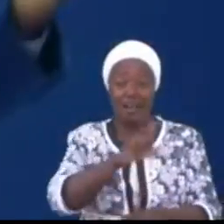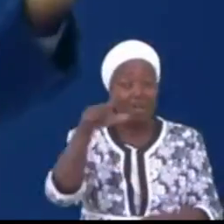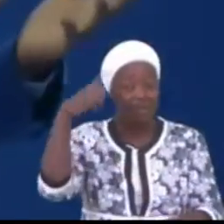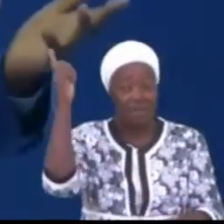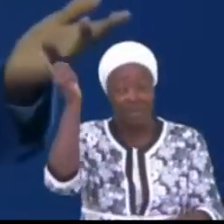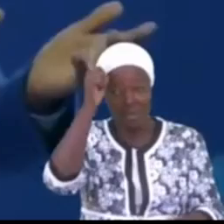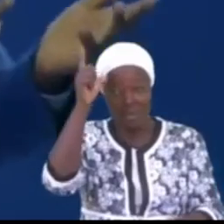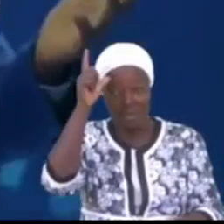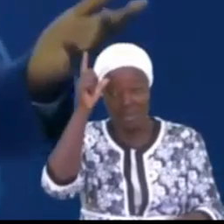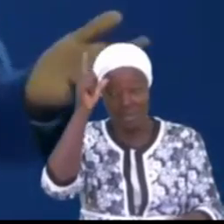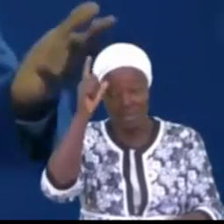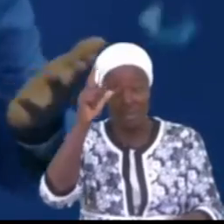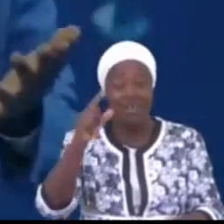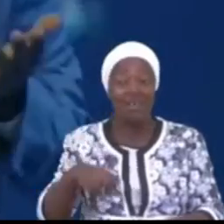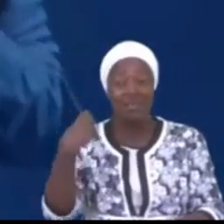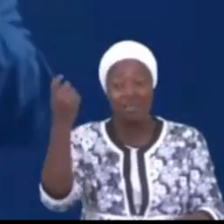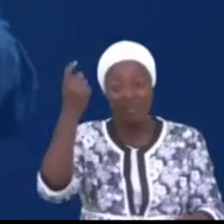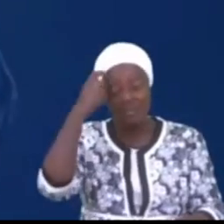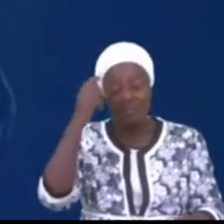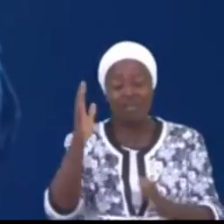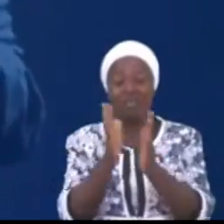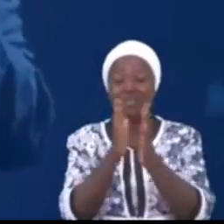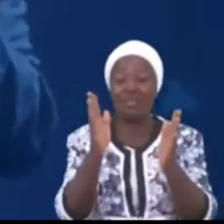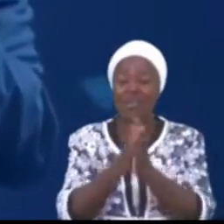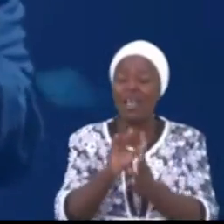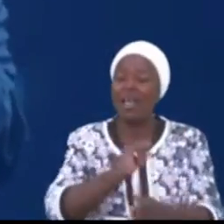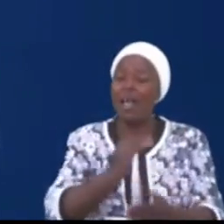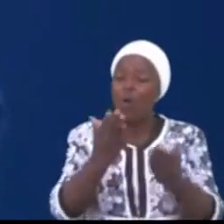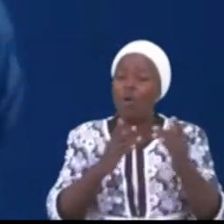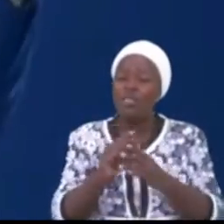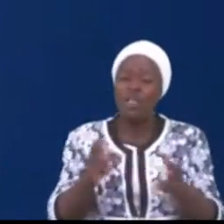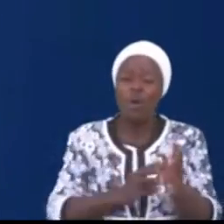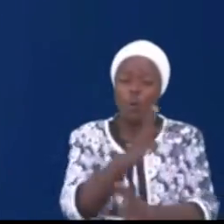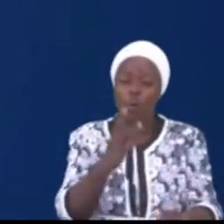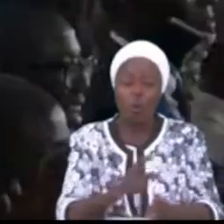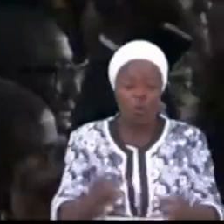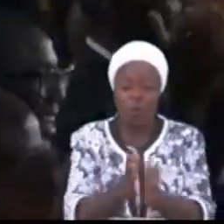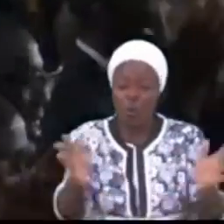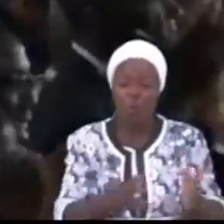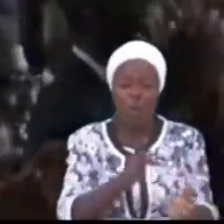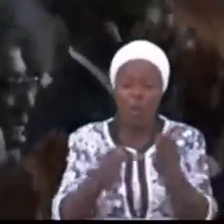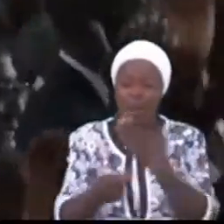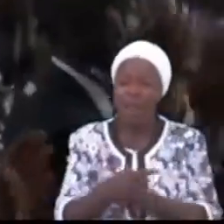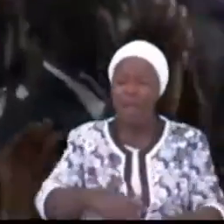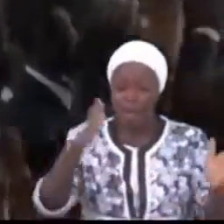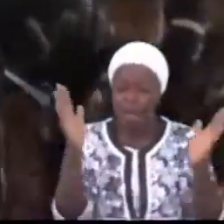local government clapping. I want a global clapping.